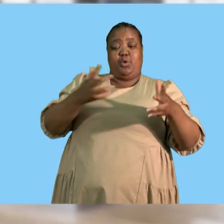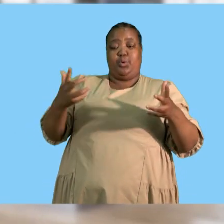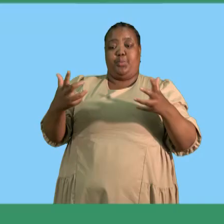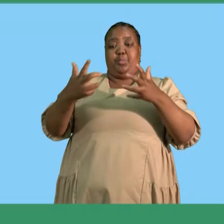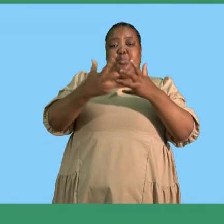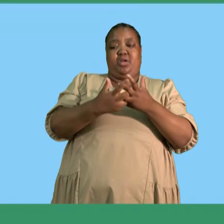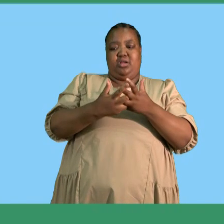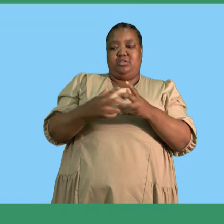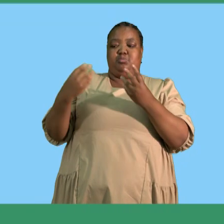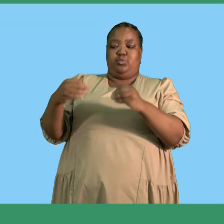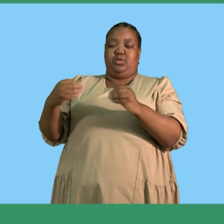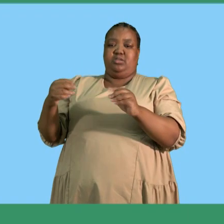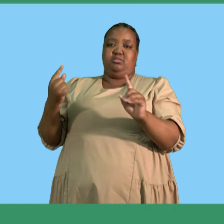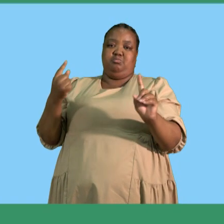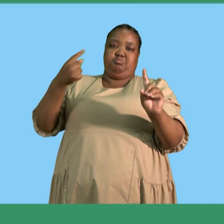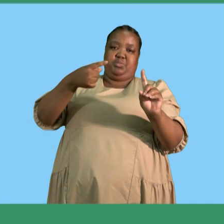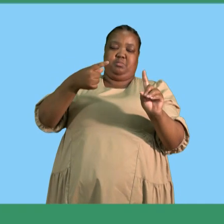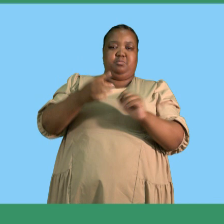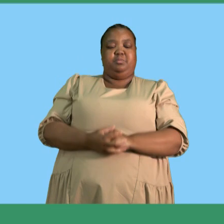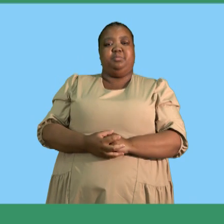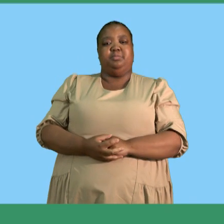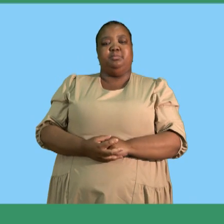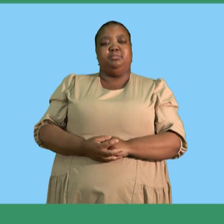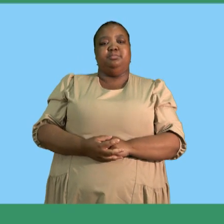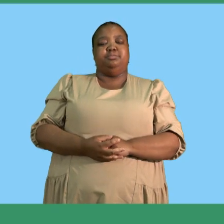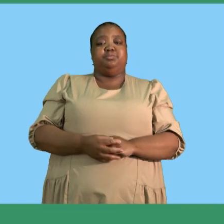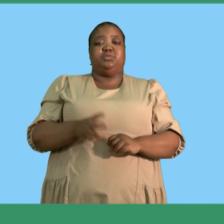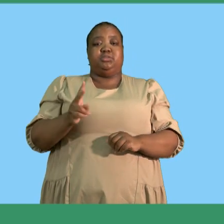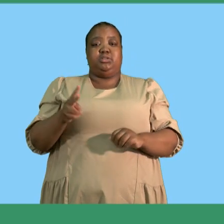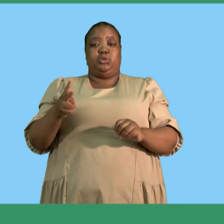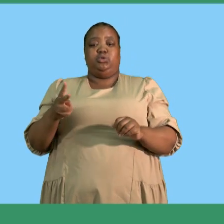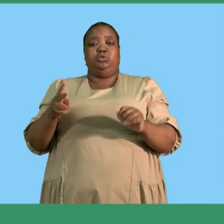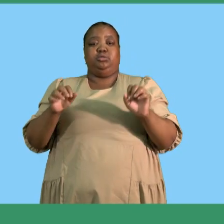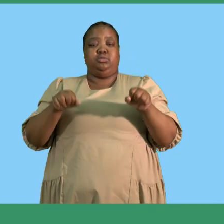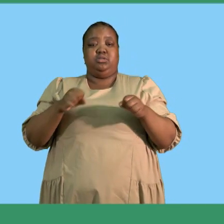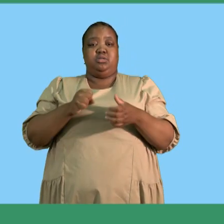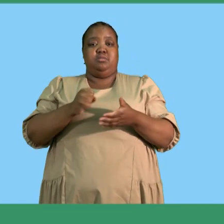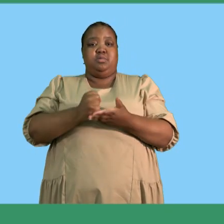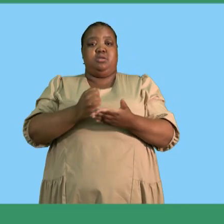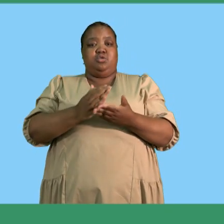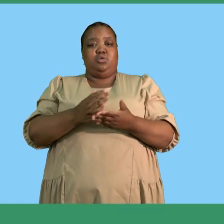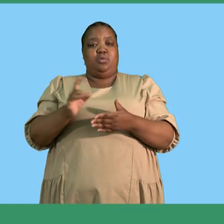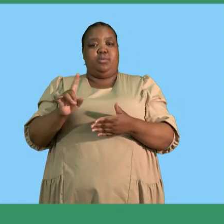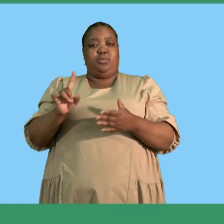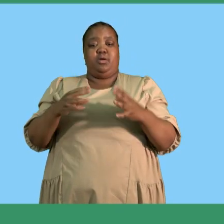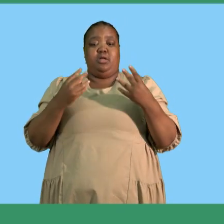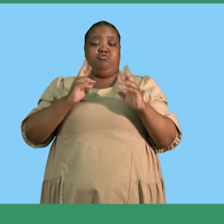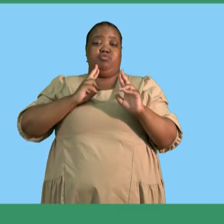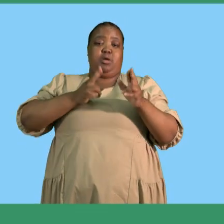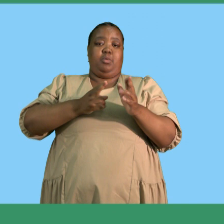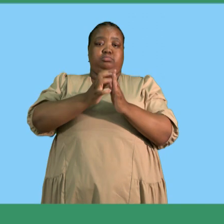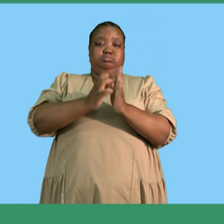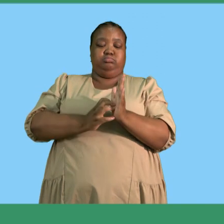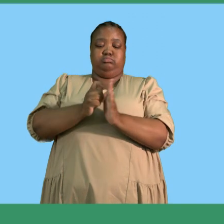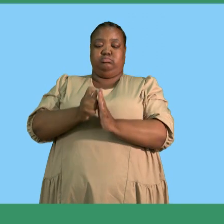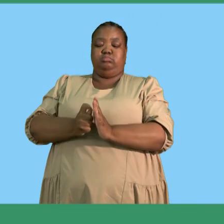to what the business aims to achieve. And then also, you must ensure that when you are writing a